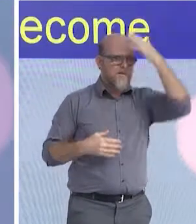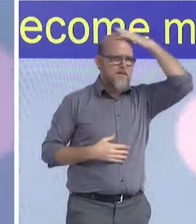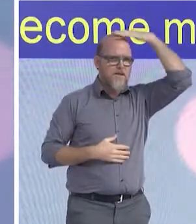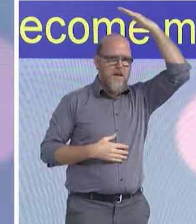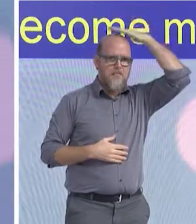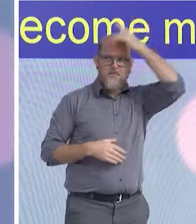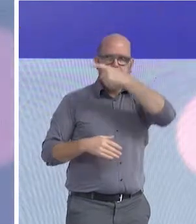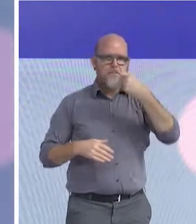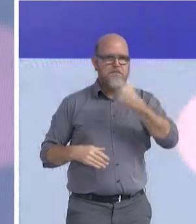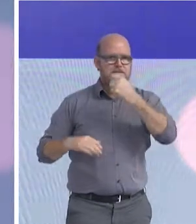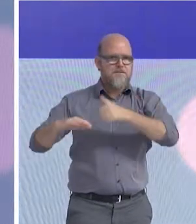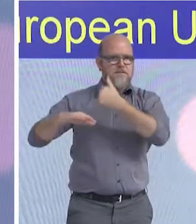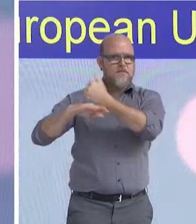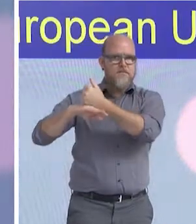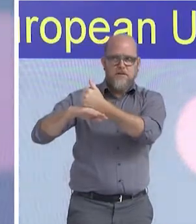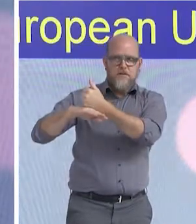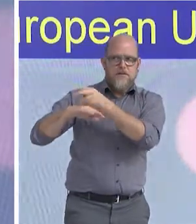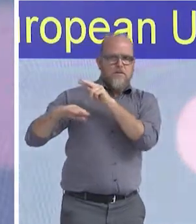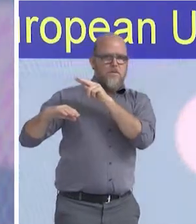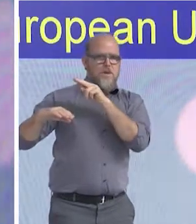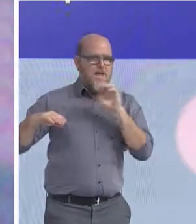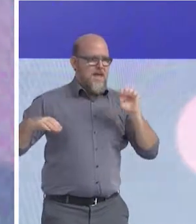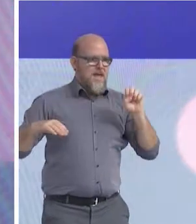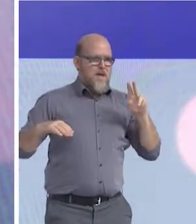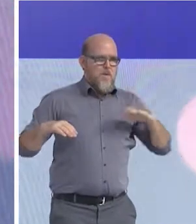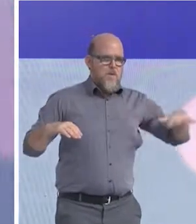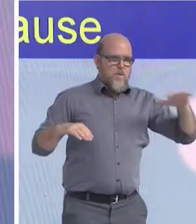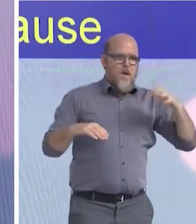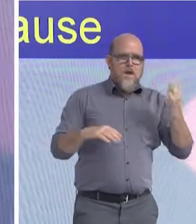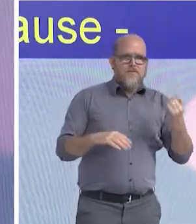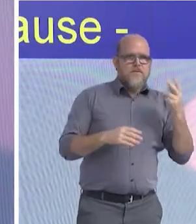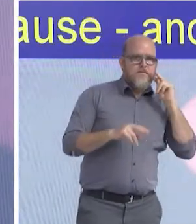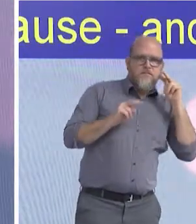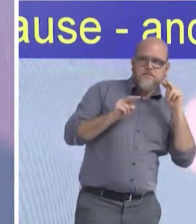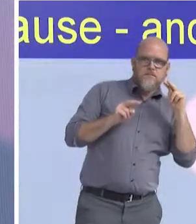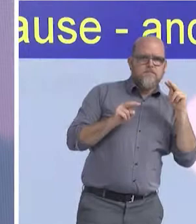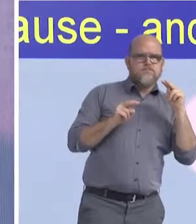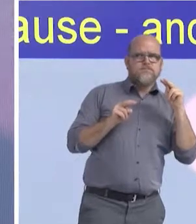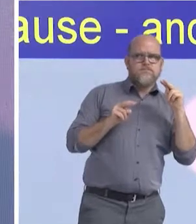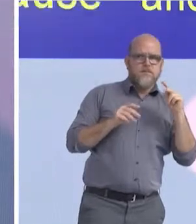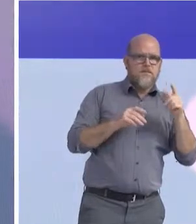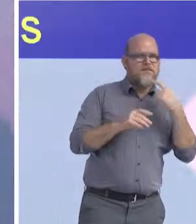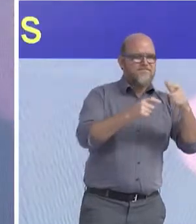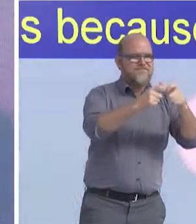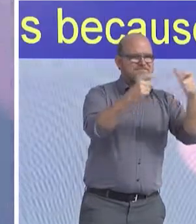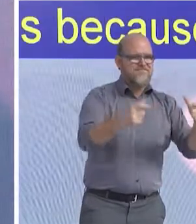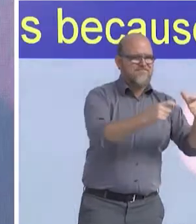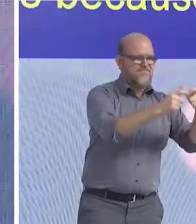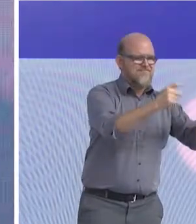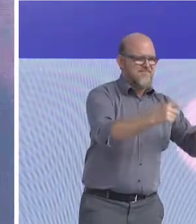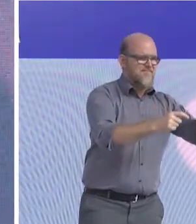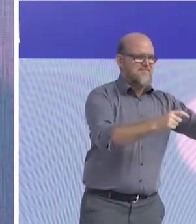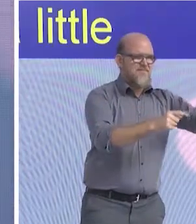Union institutions now because, and I hesitate to say this because it makes it sound a little bit